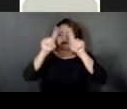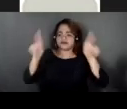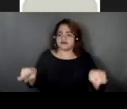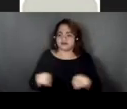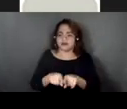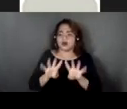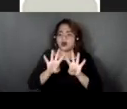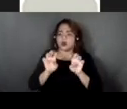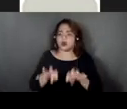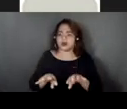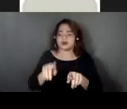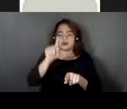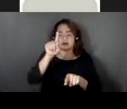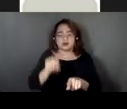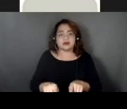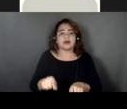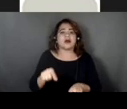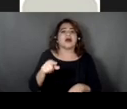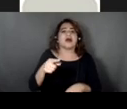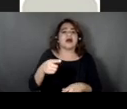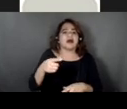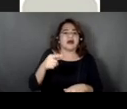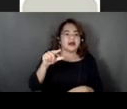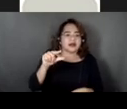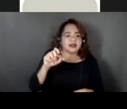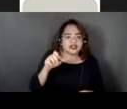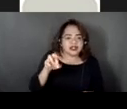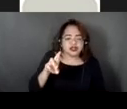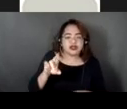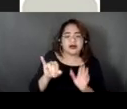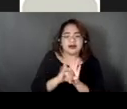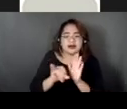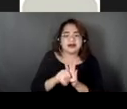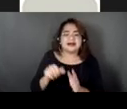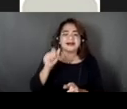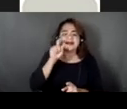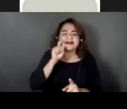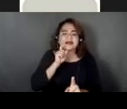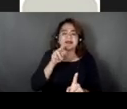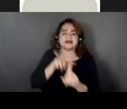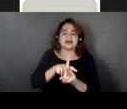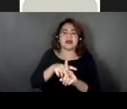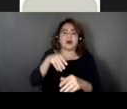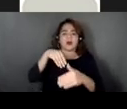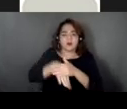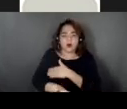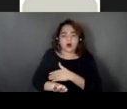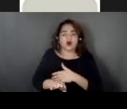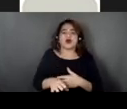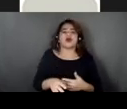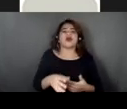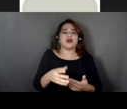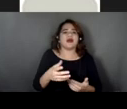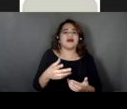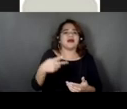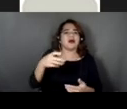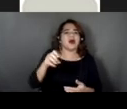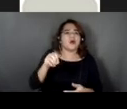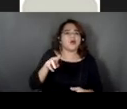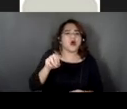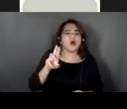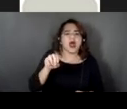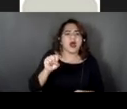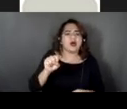gender identity, sex assigned at birth, and pronouns. The organ inventory that comes below it is something that we as